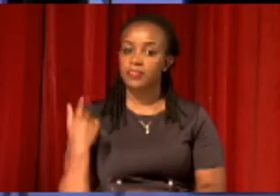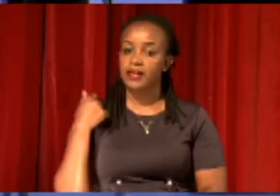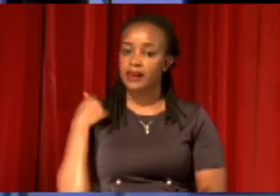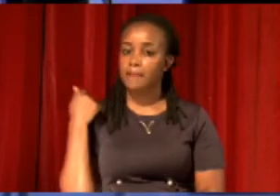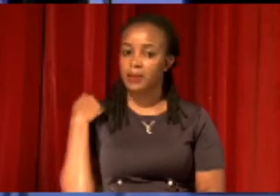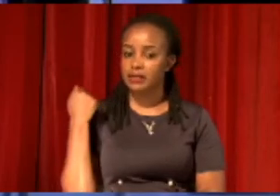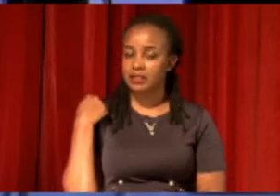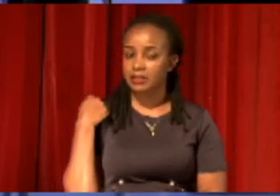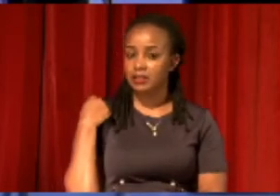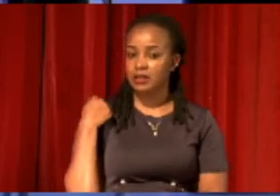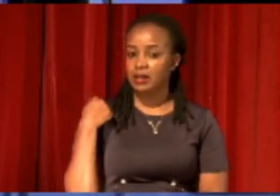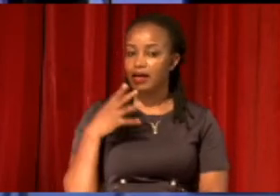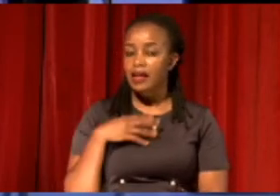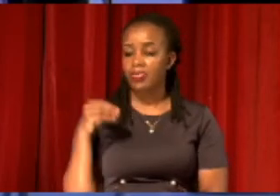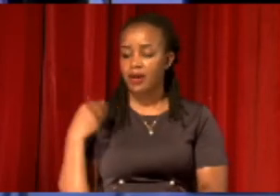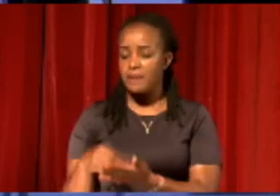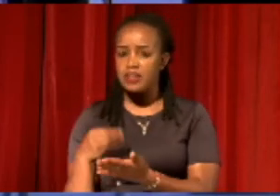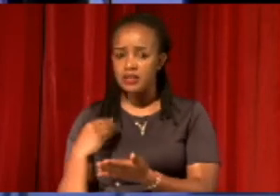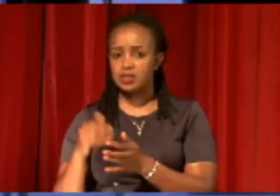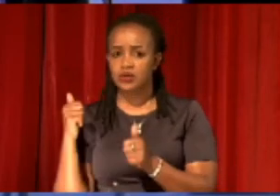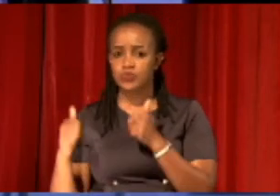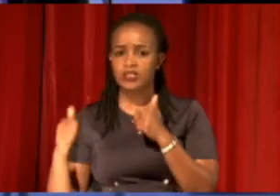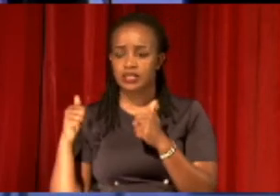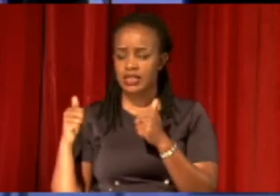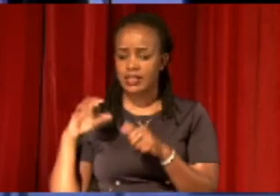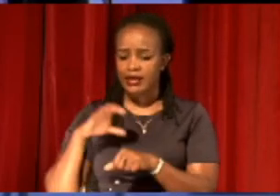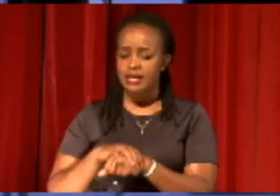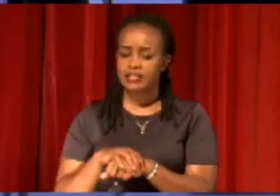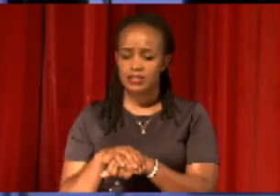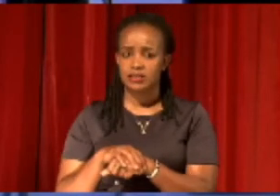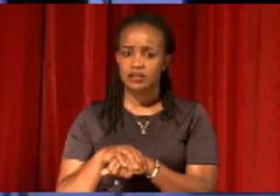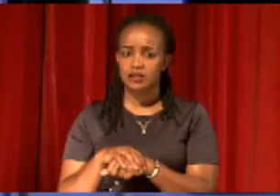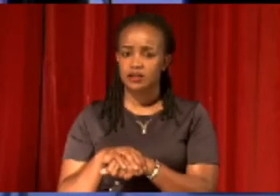the investment and its efficacy. Mm-hmm.